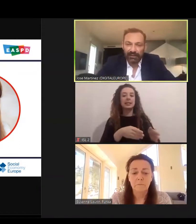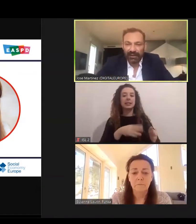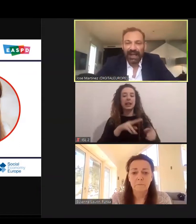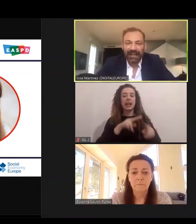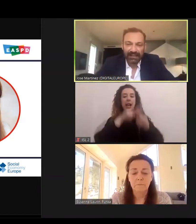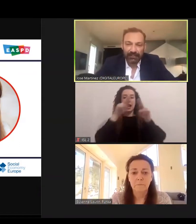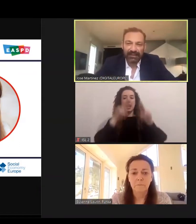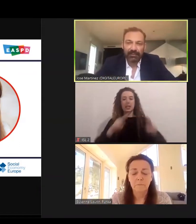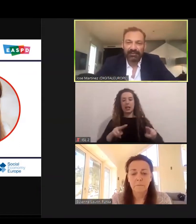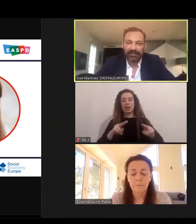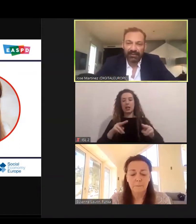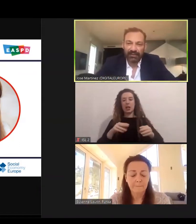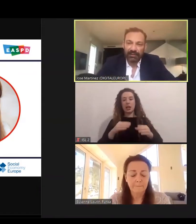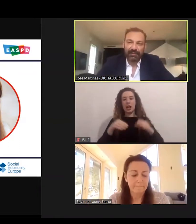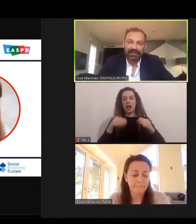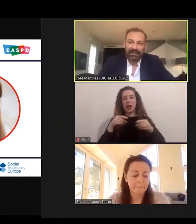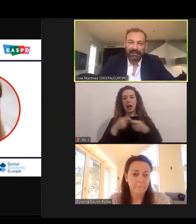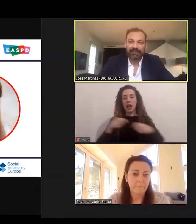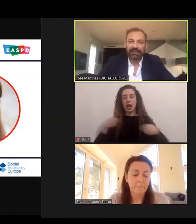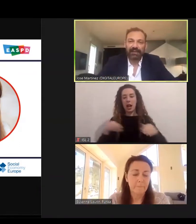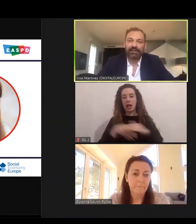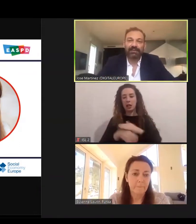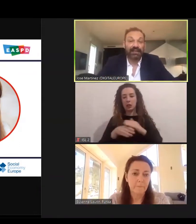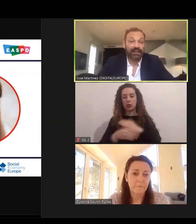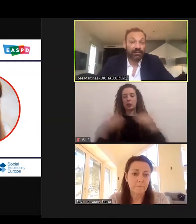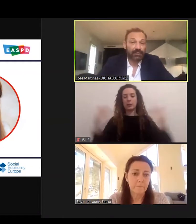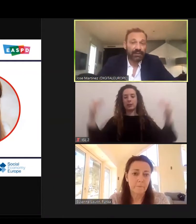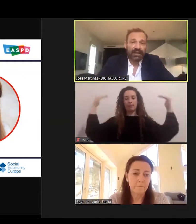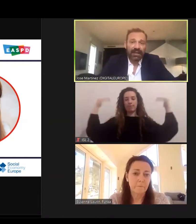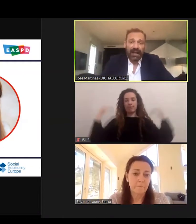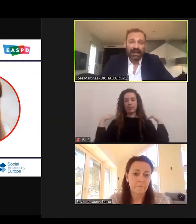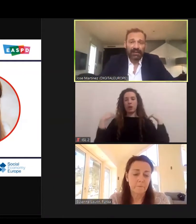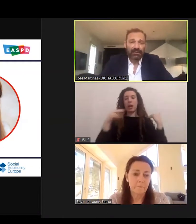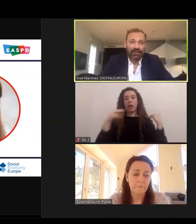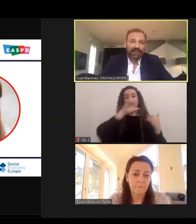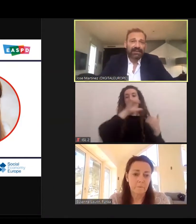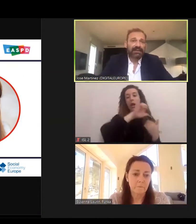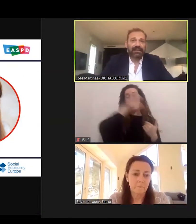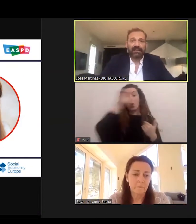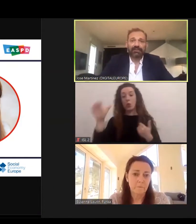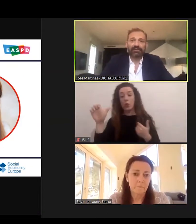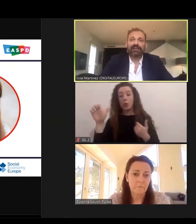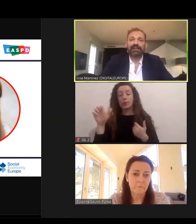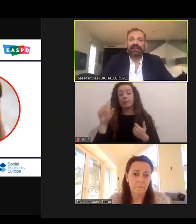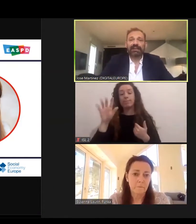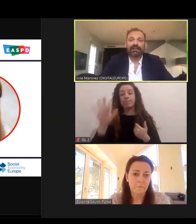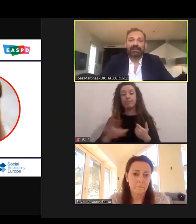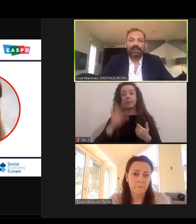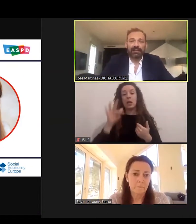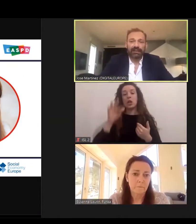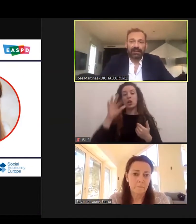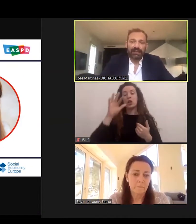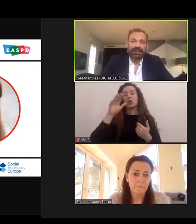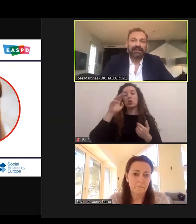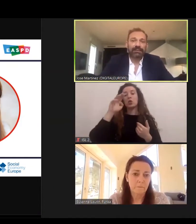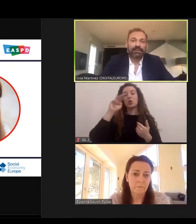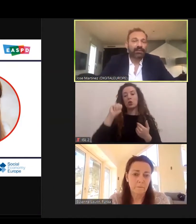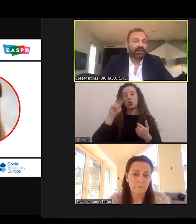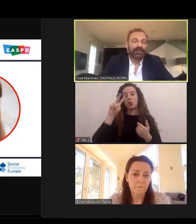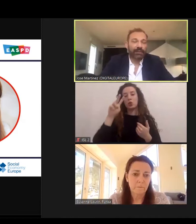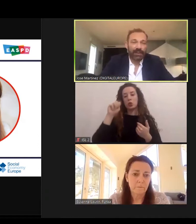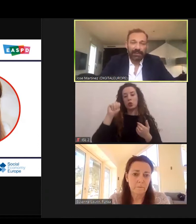Lauring. She is the Chief Research and Innovation Officer and former CEO at